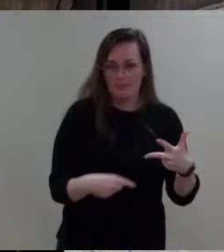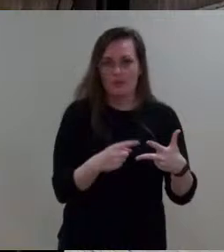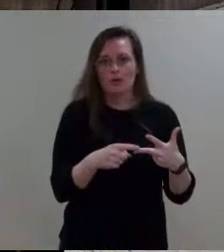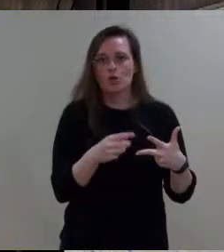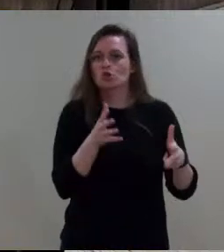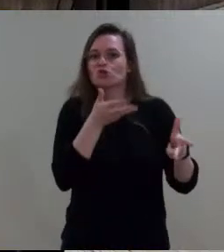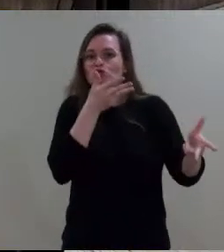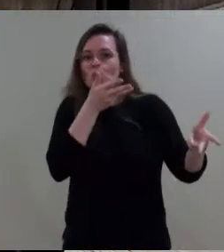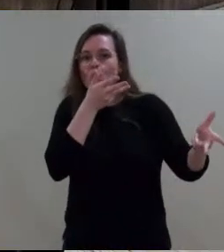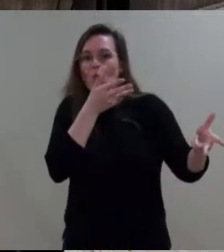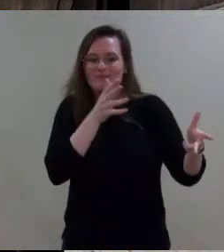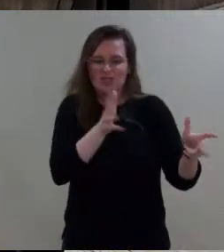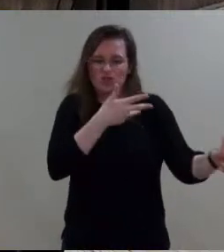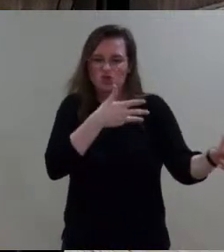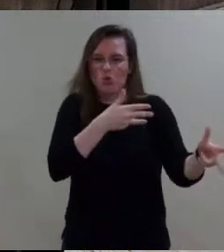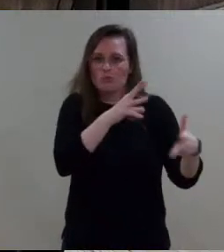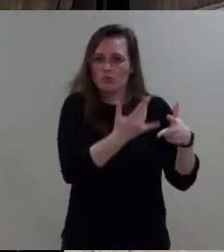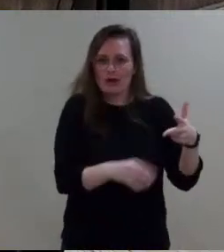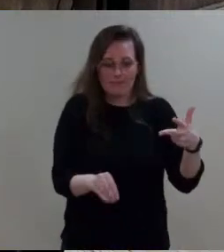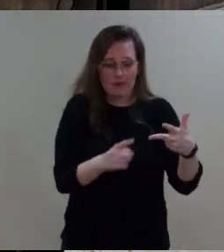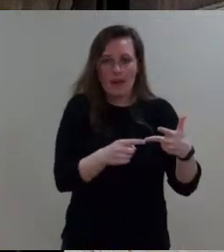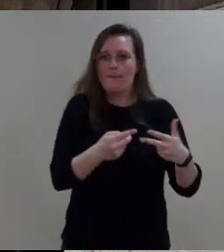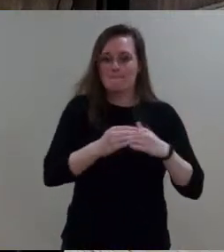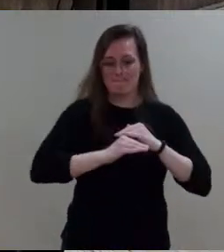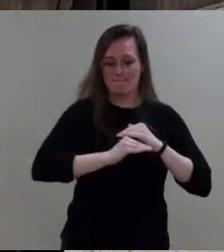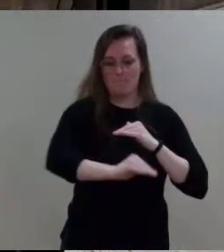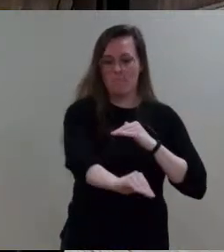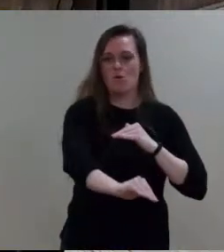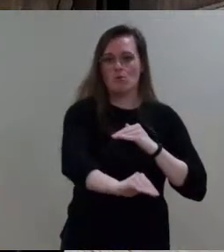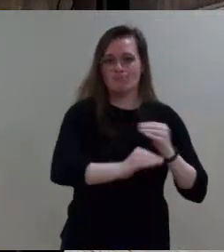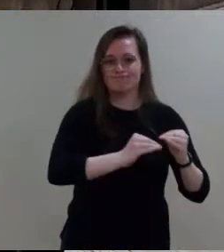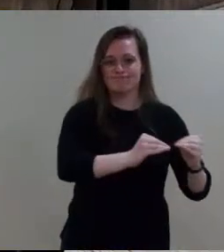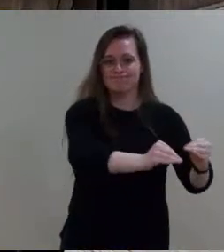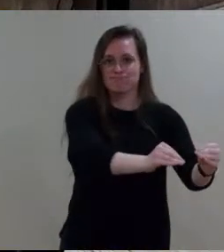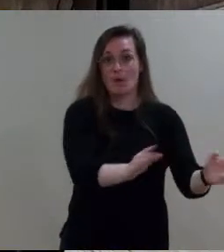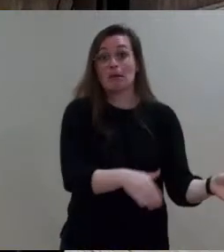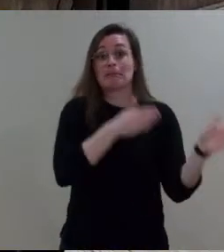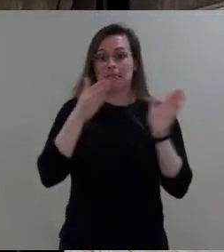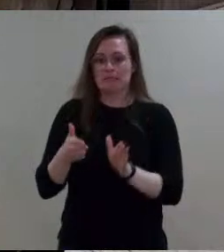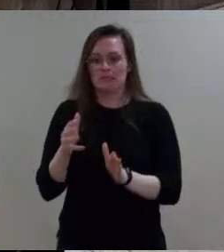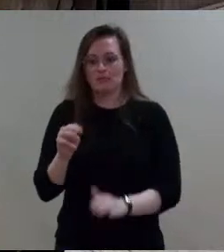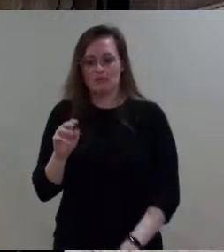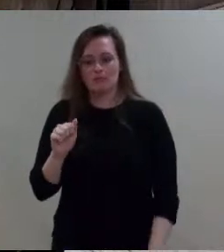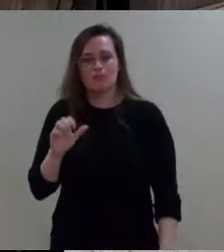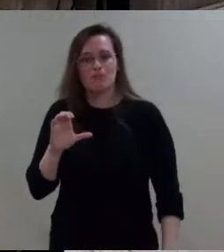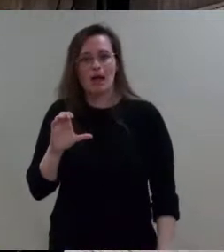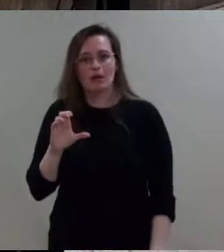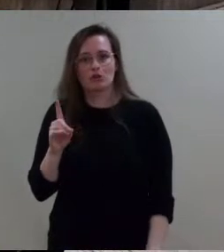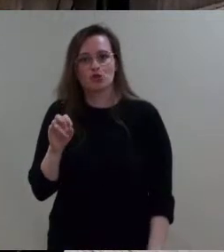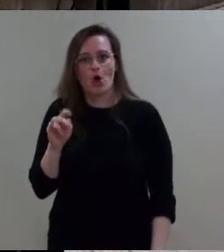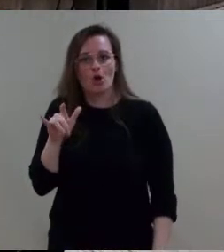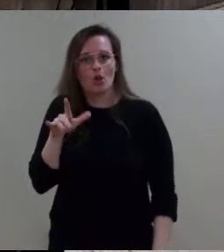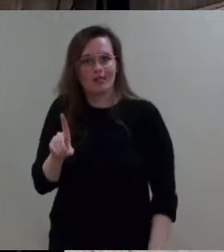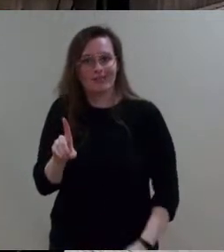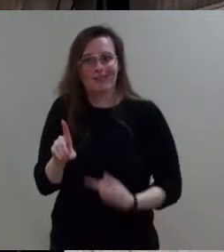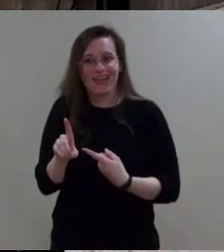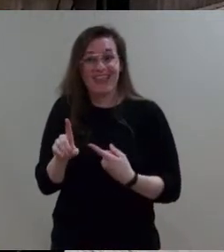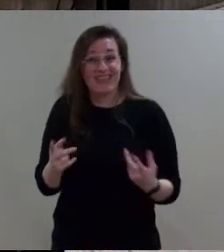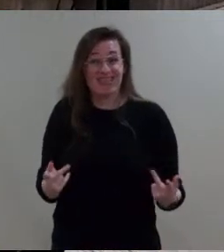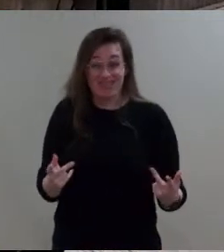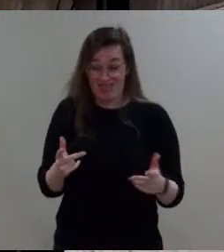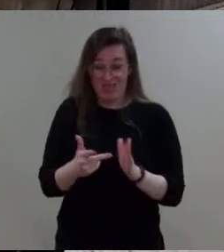and pavement. Let's go up to McDonald. 3 times as much is what it cost us to do the same